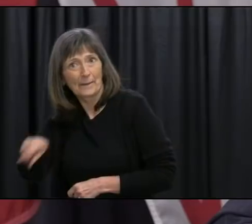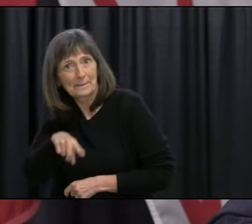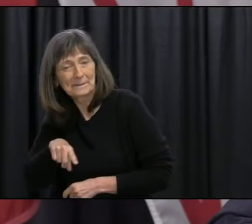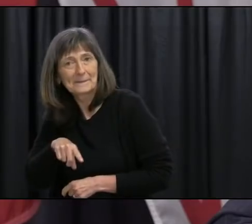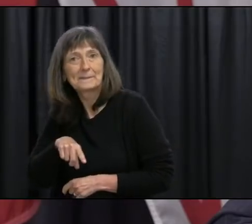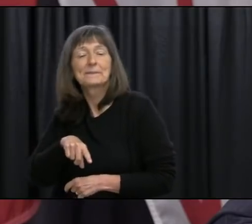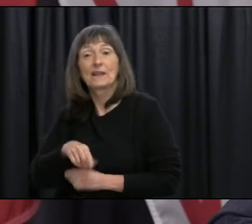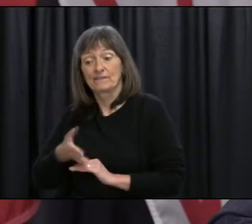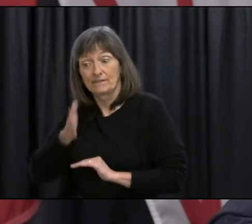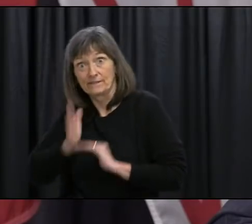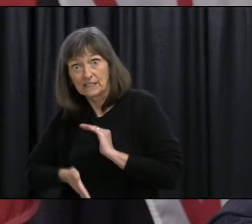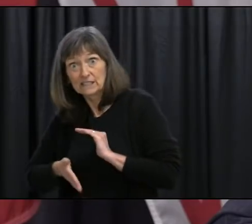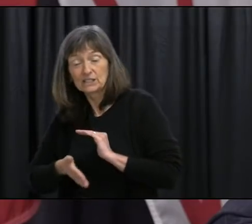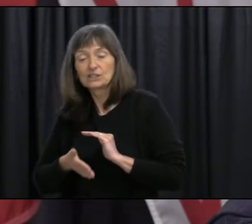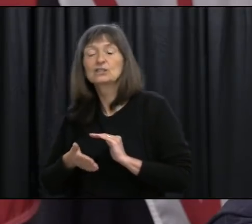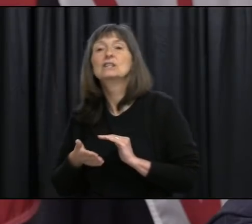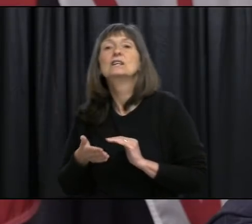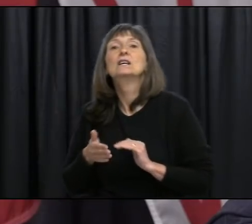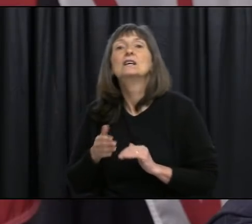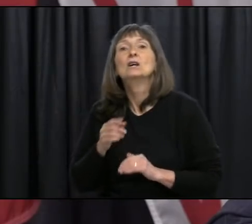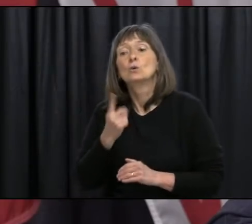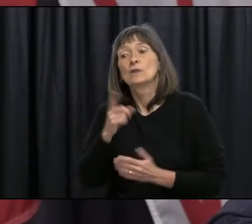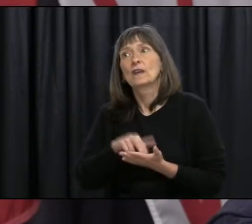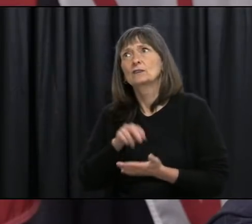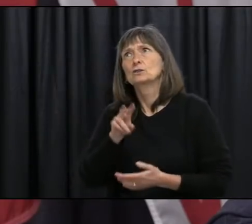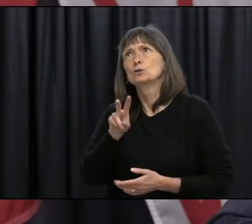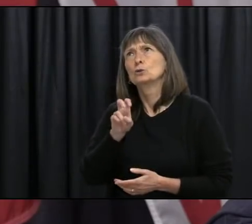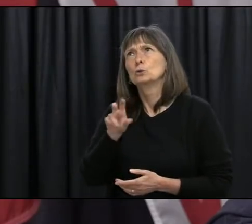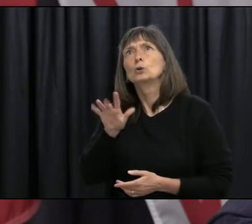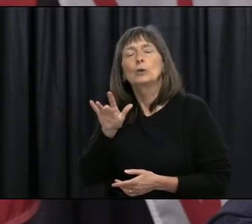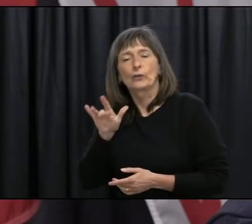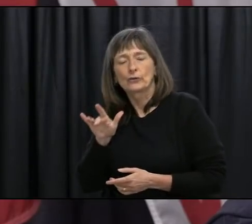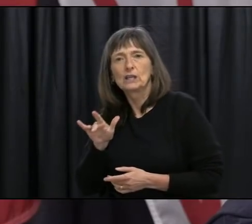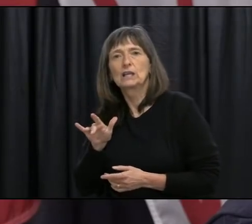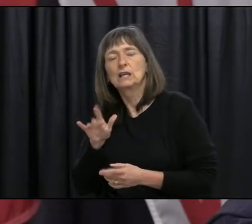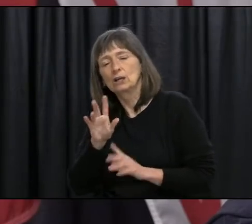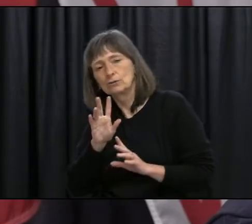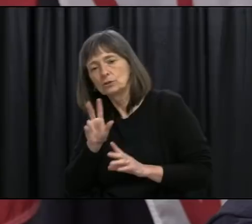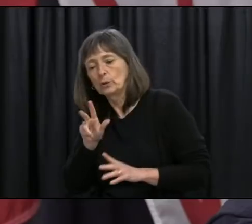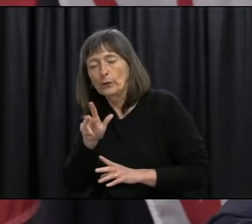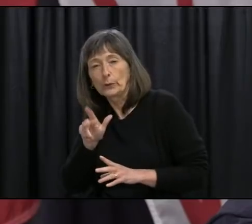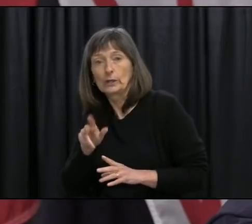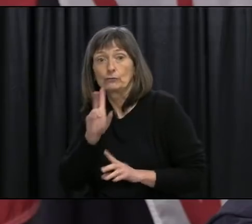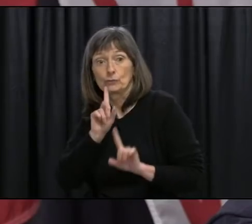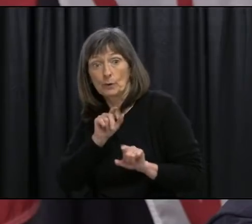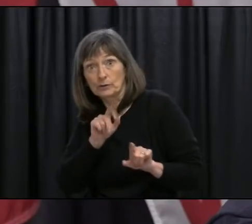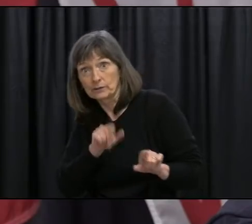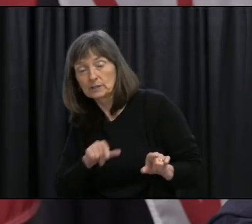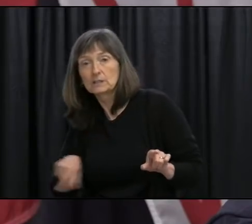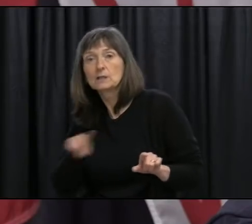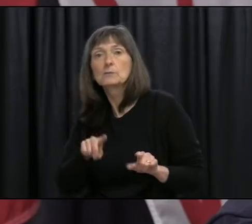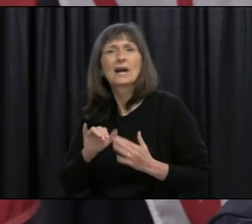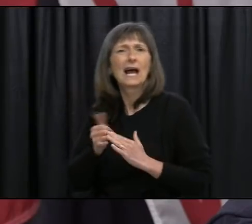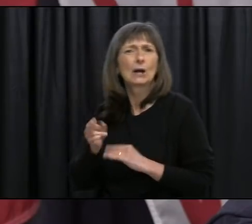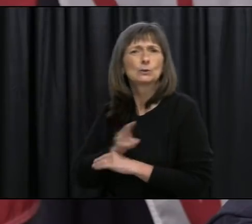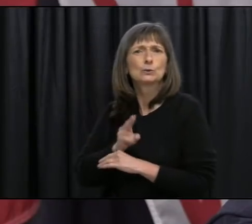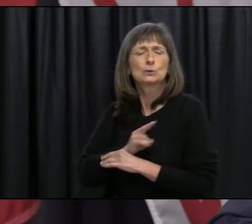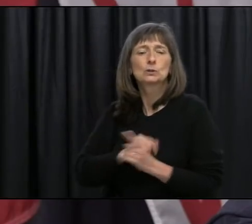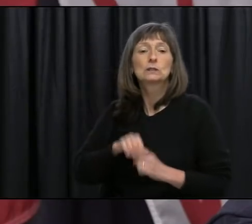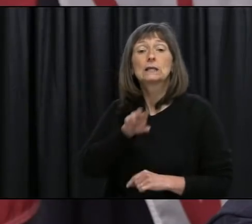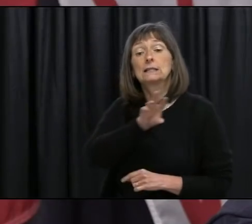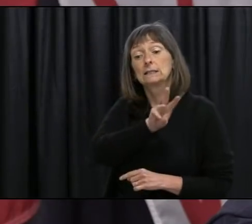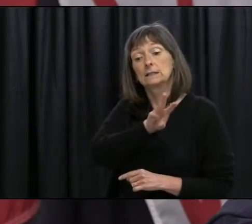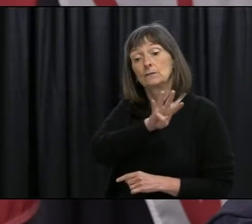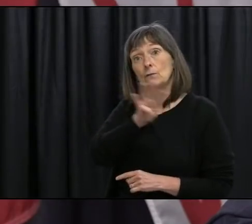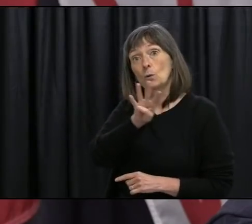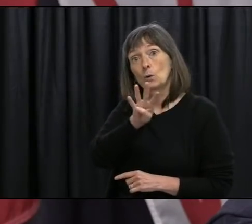way, some 1,223 submissions. And just a breakdown on how people are using that system, some